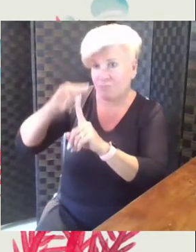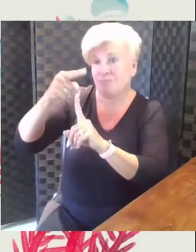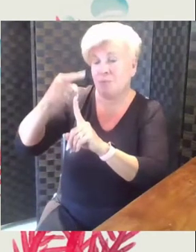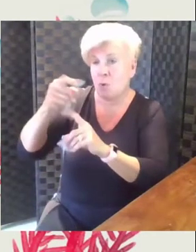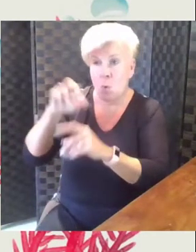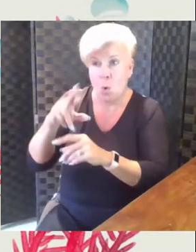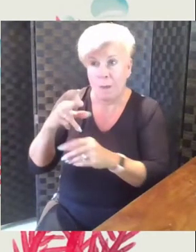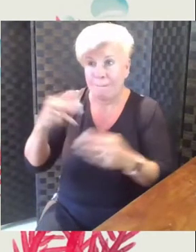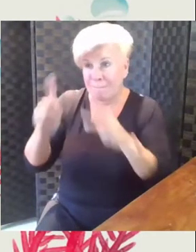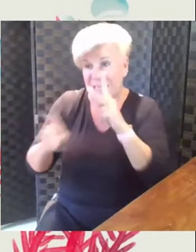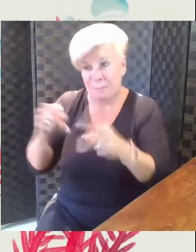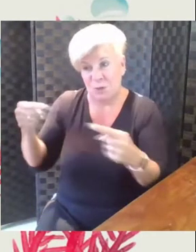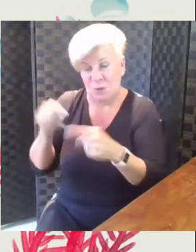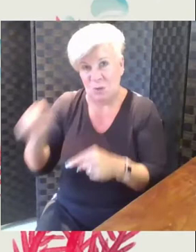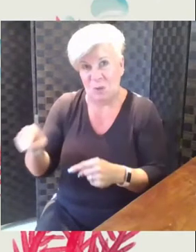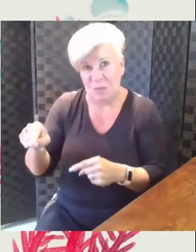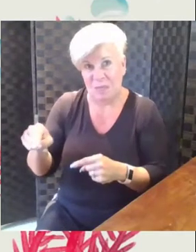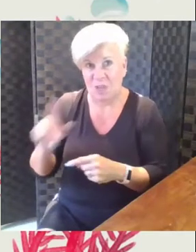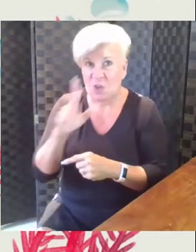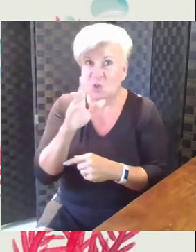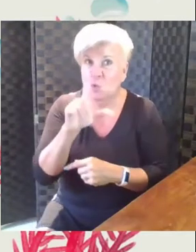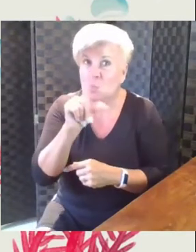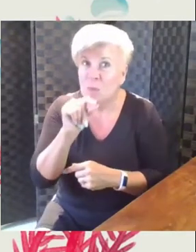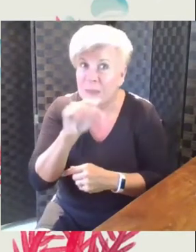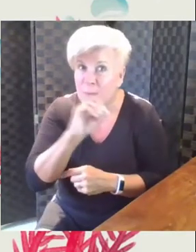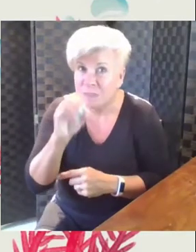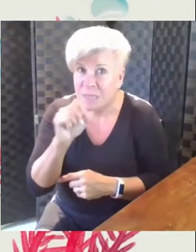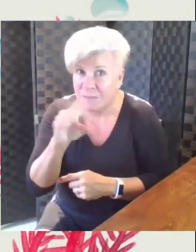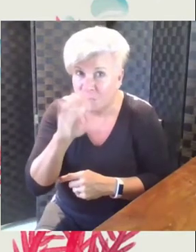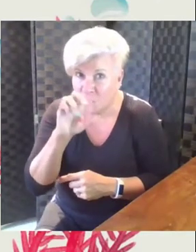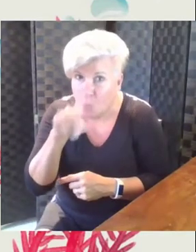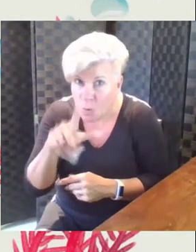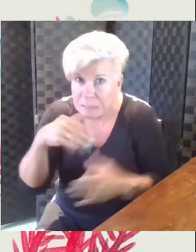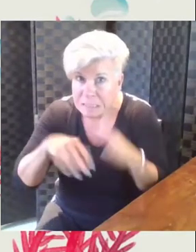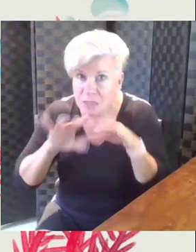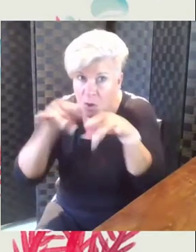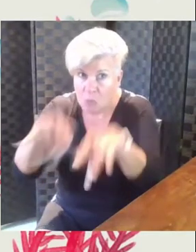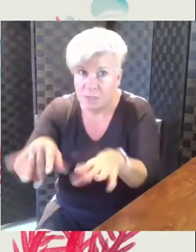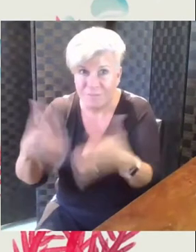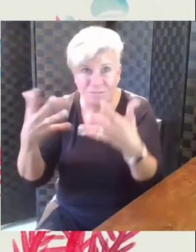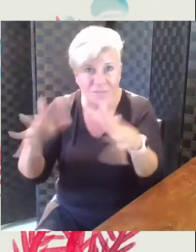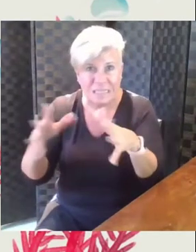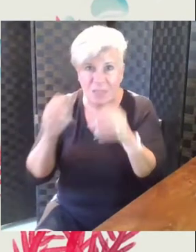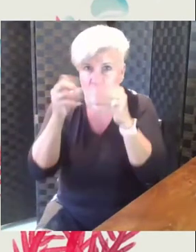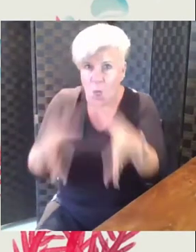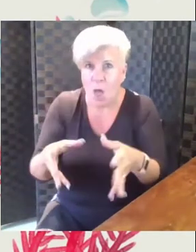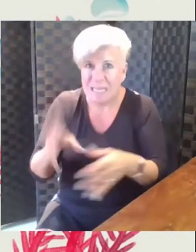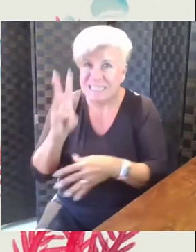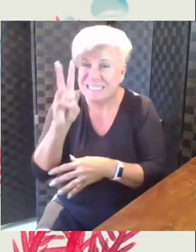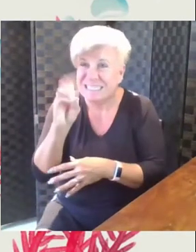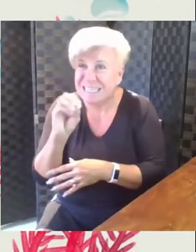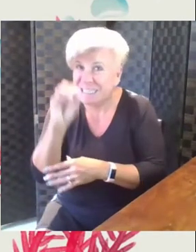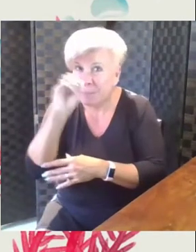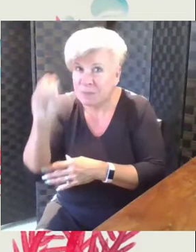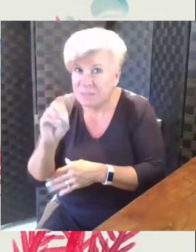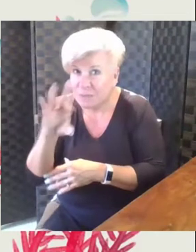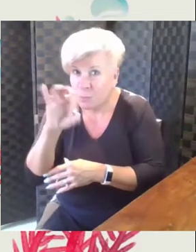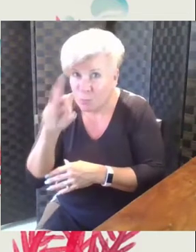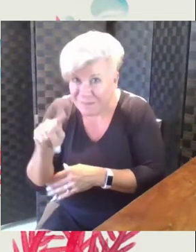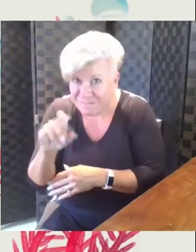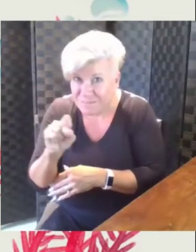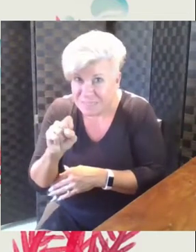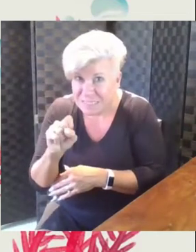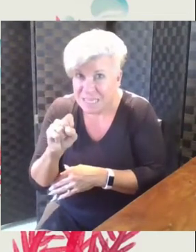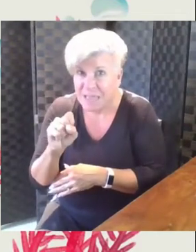by humans. About 20% of the corals in our oceans have already been lost, and 60% of the